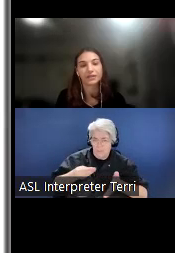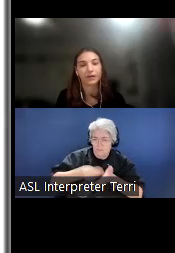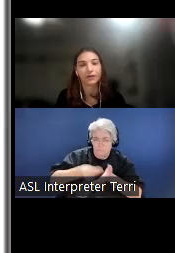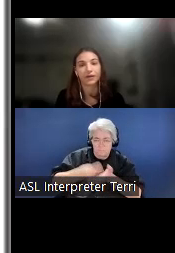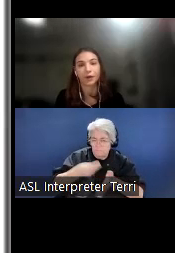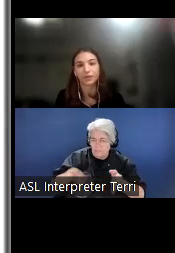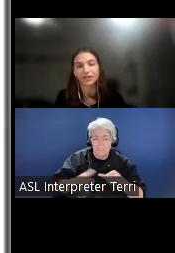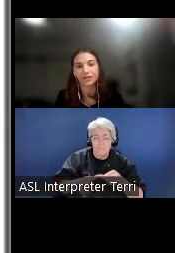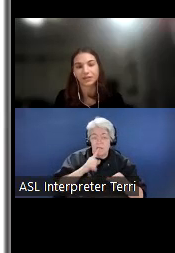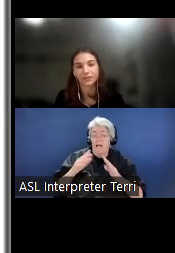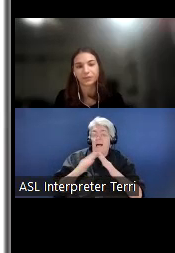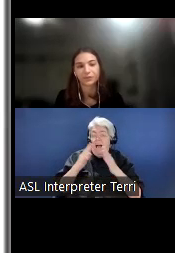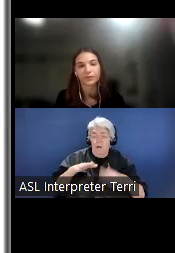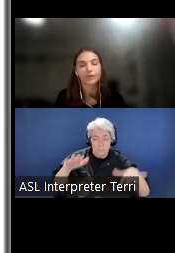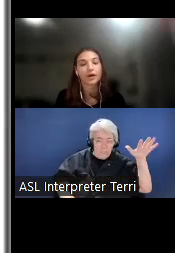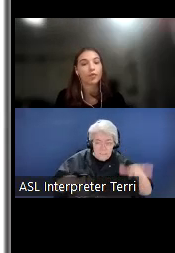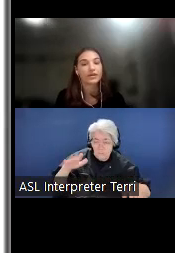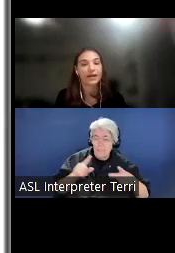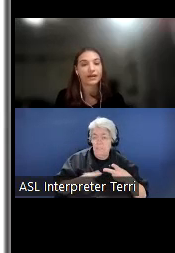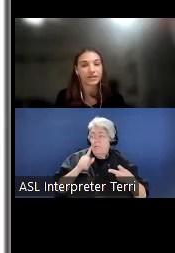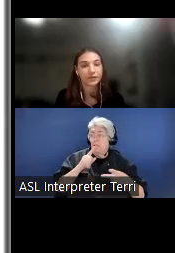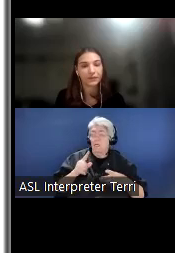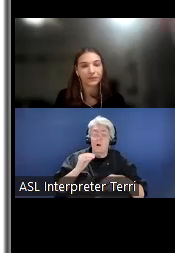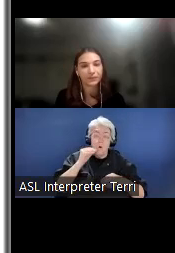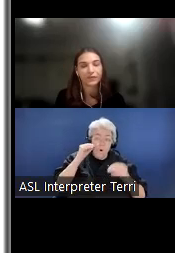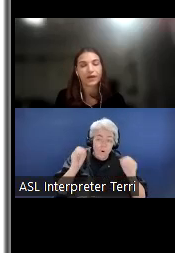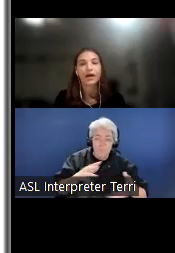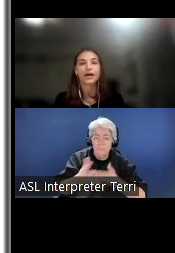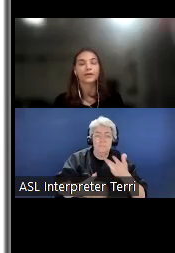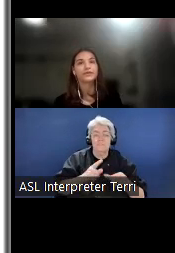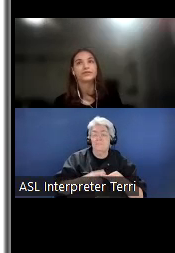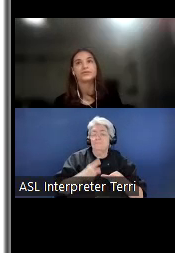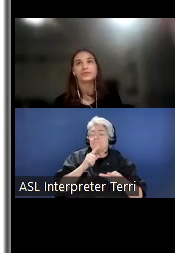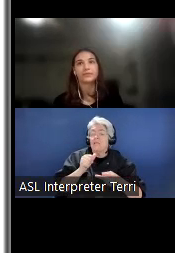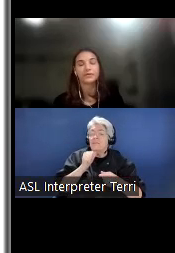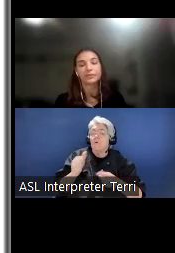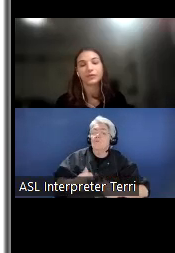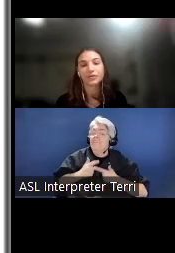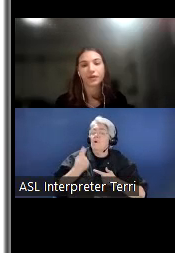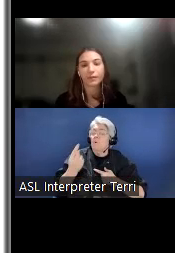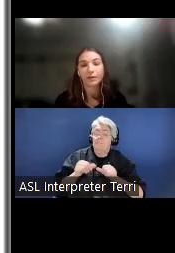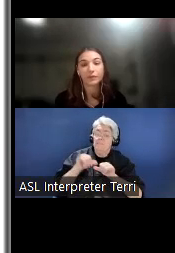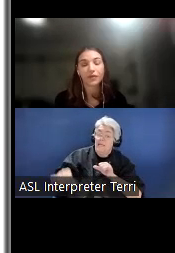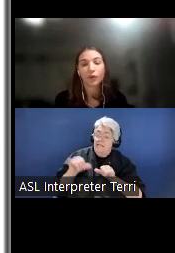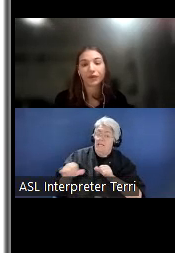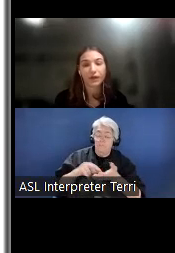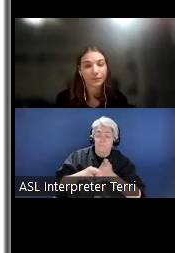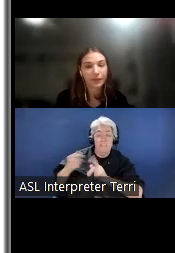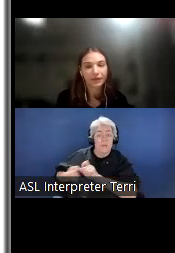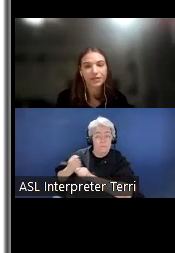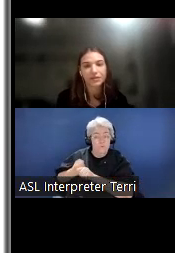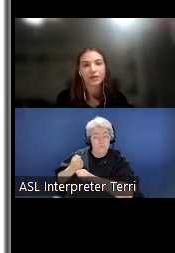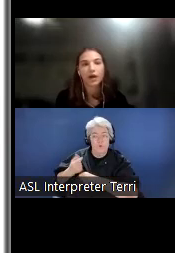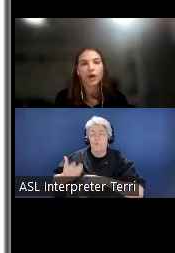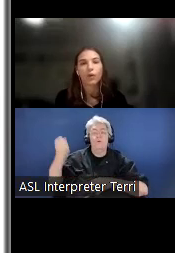with housing instability and homelessness, poor tenant history, and that could be due to the abuser maybe withholding